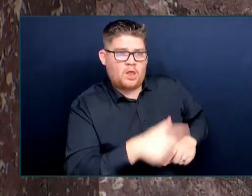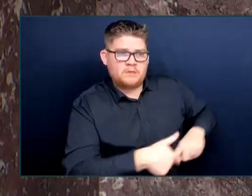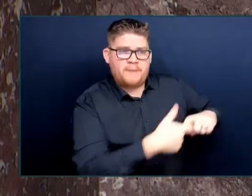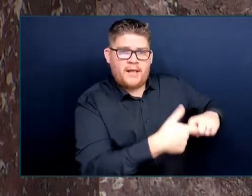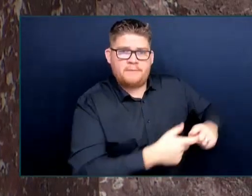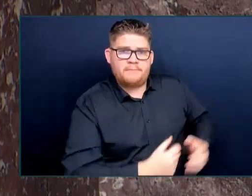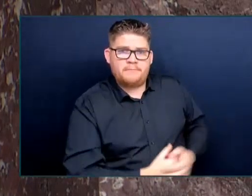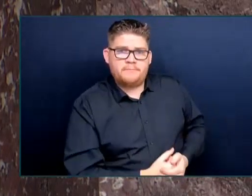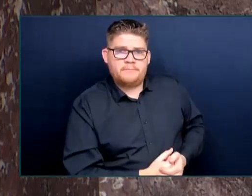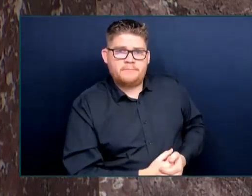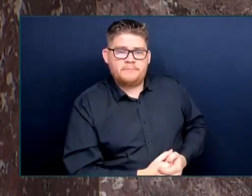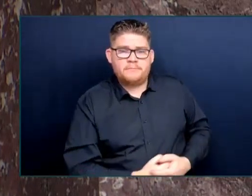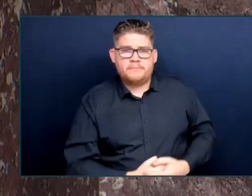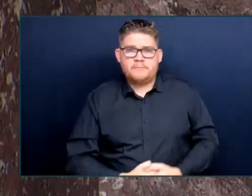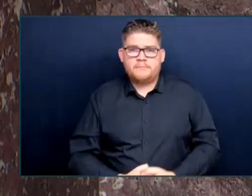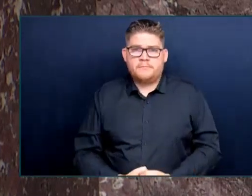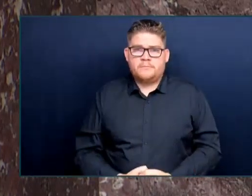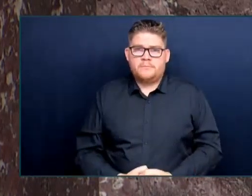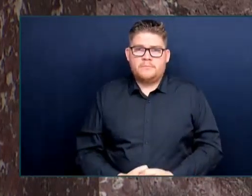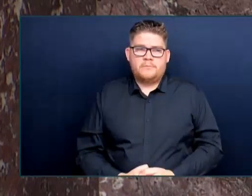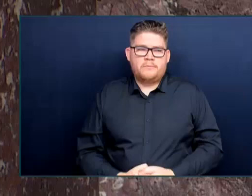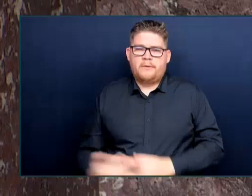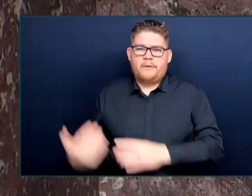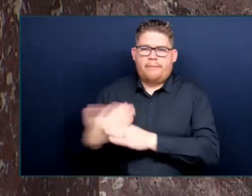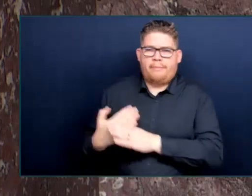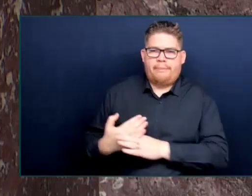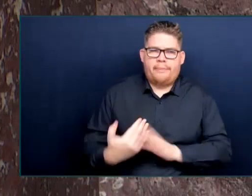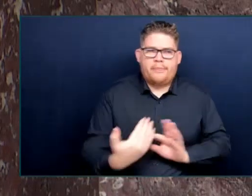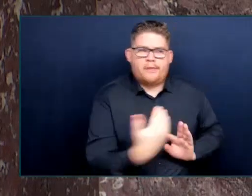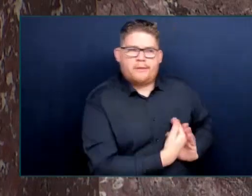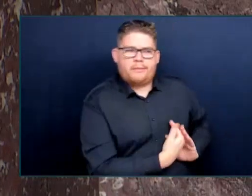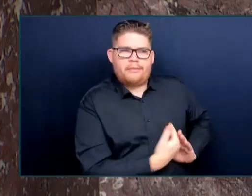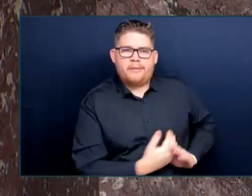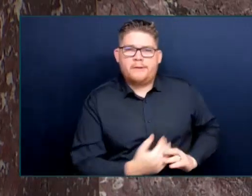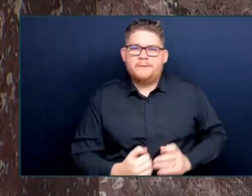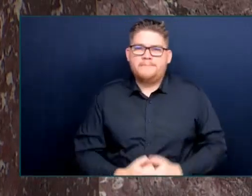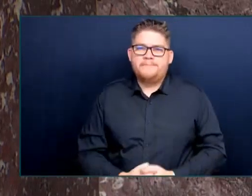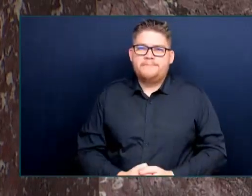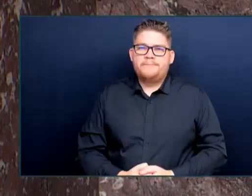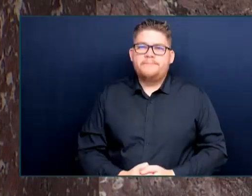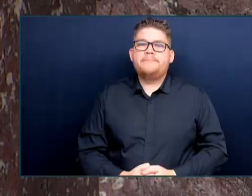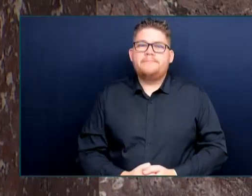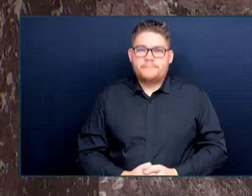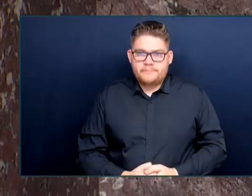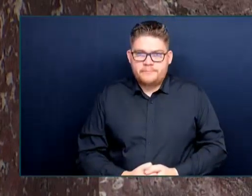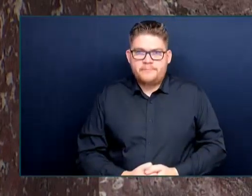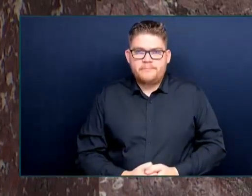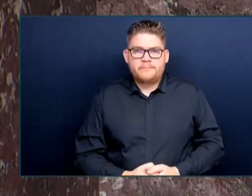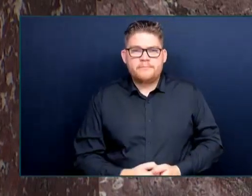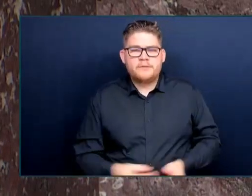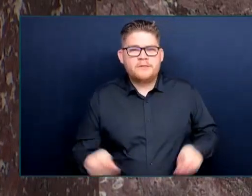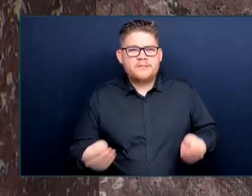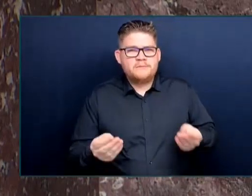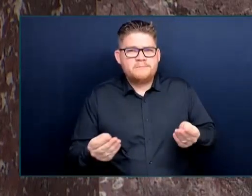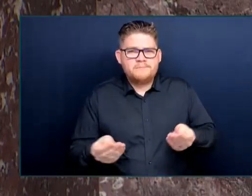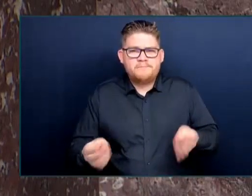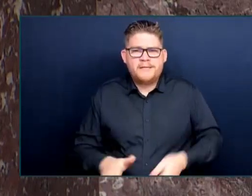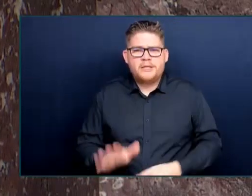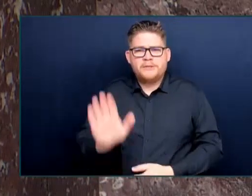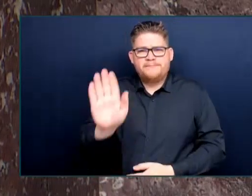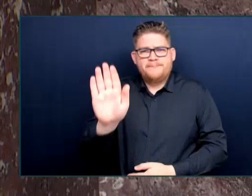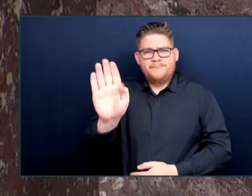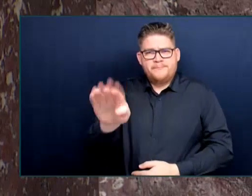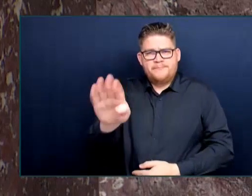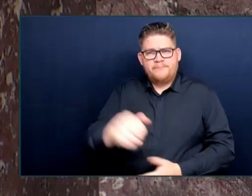loud. So Mr. Speaker, let's look at why those healthcare professionals feel that that is happening. And let's see